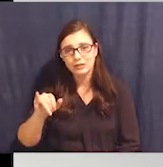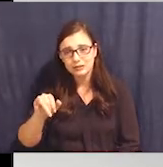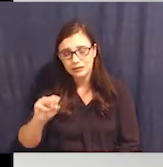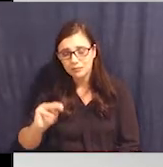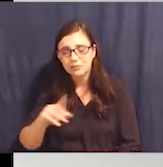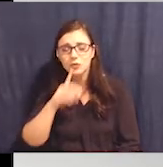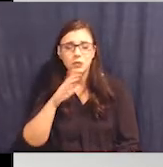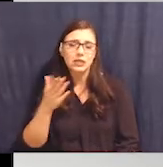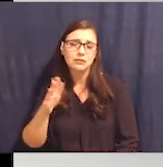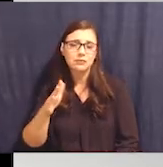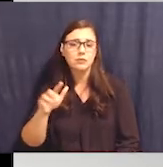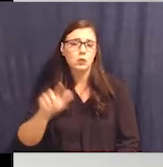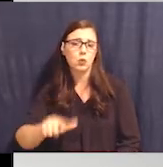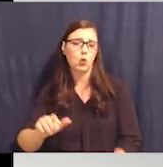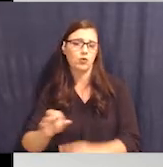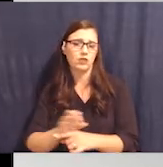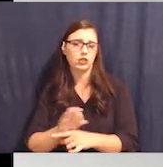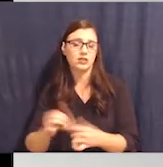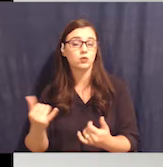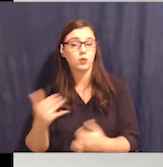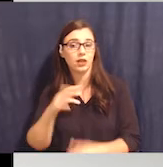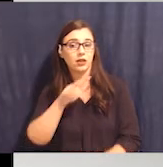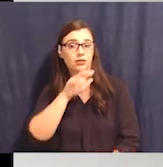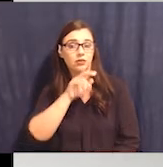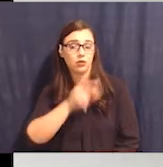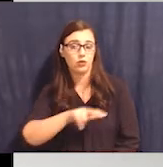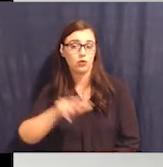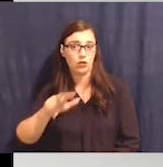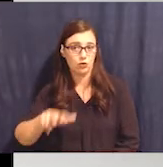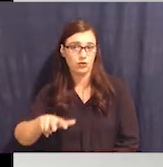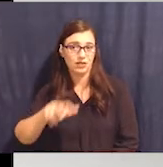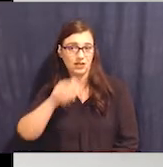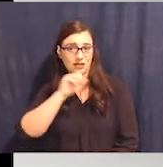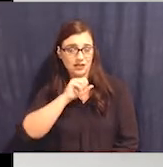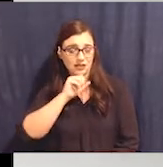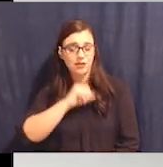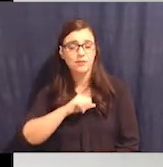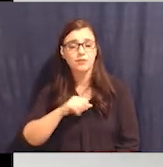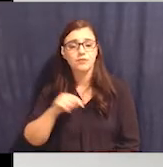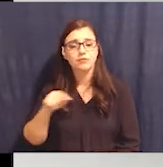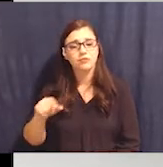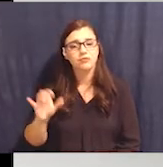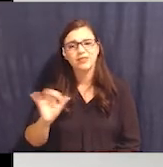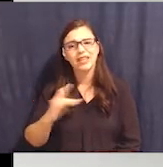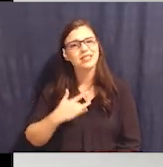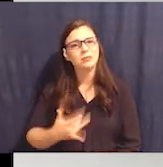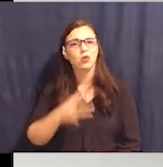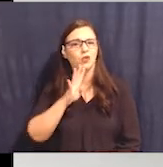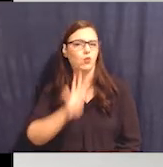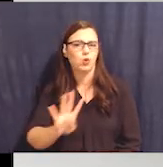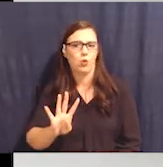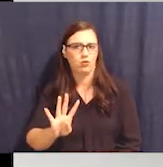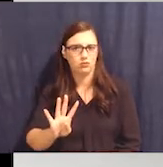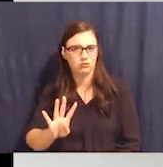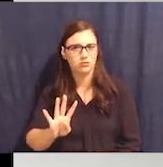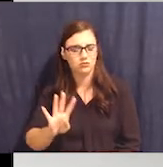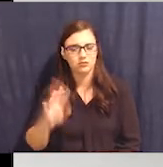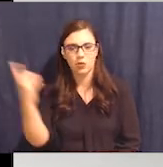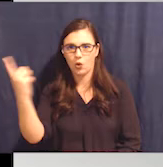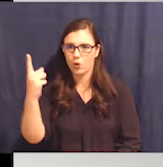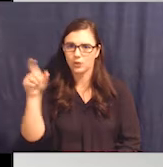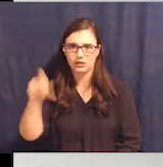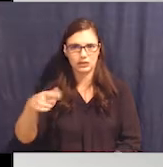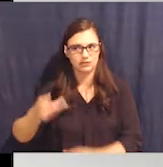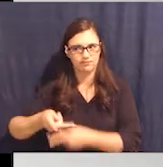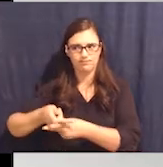autism and fairly low functioning. Today he's 33. He's like a typical 4-year-old. He needs